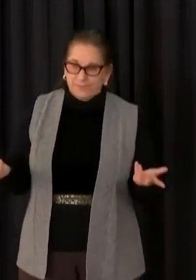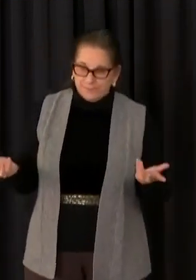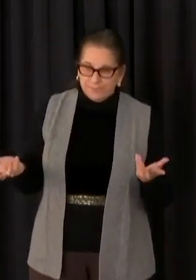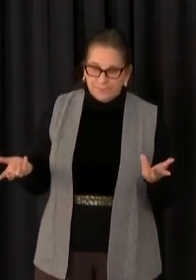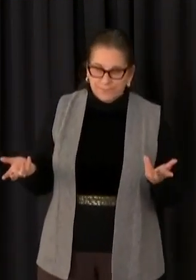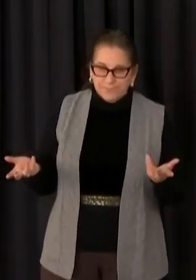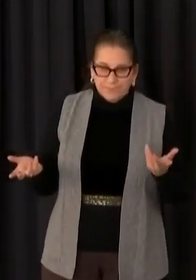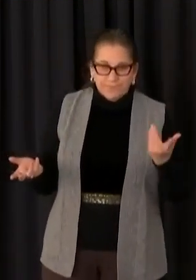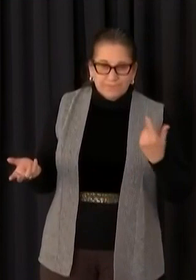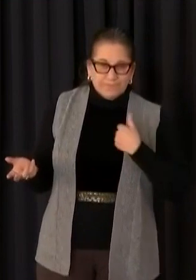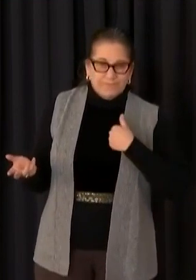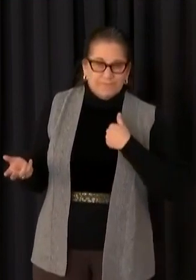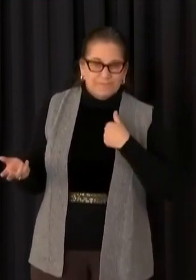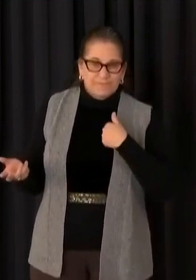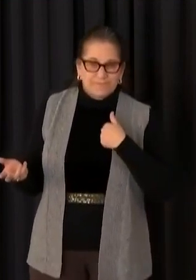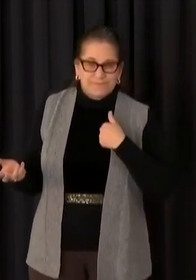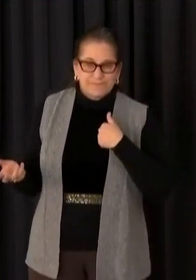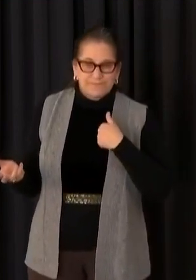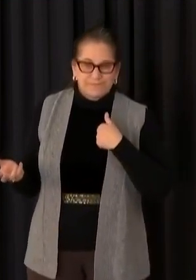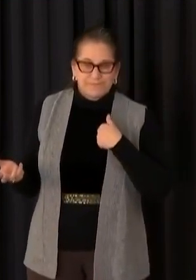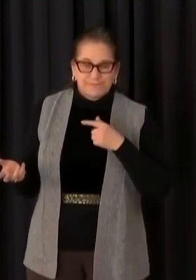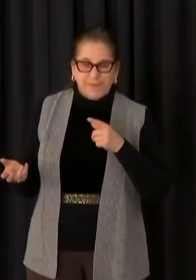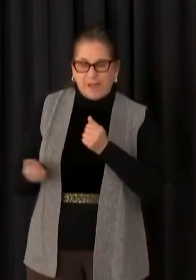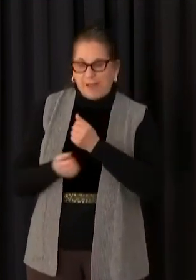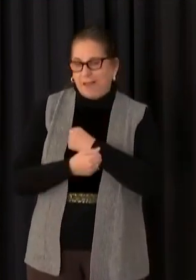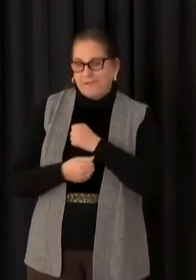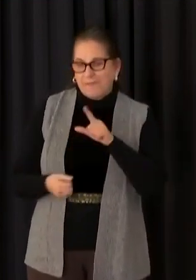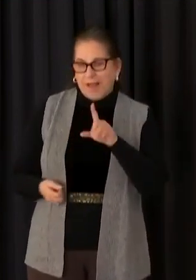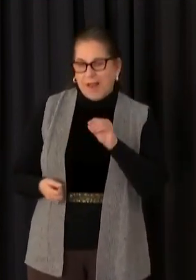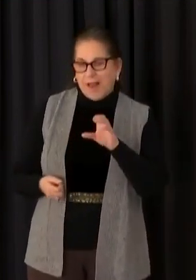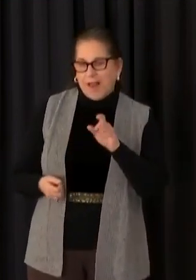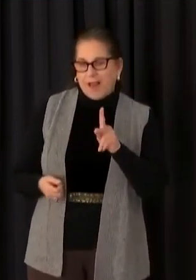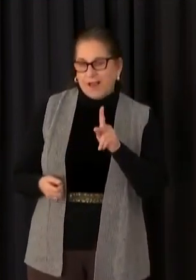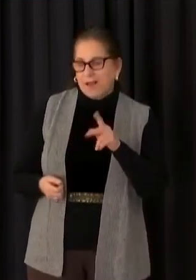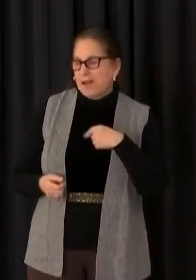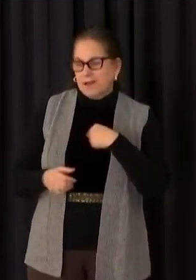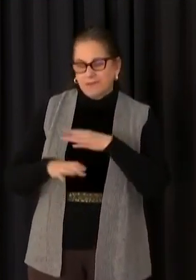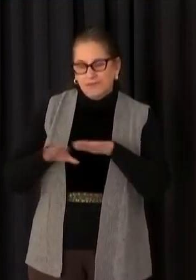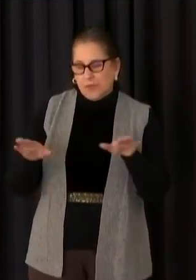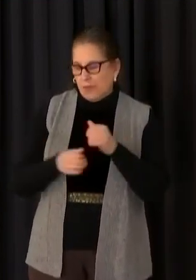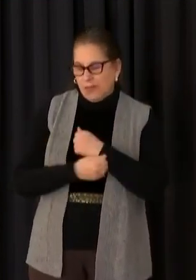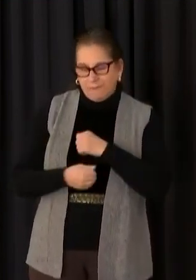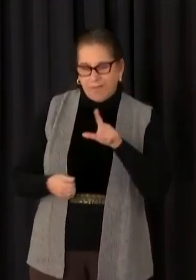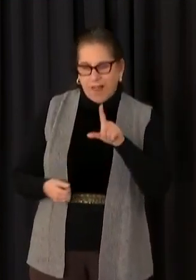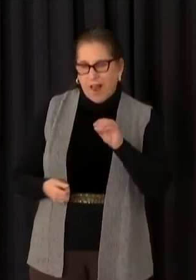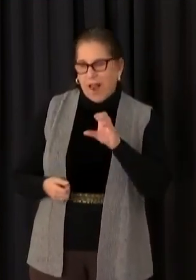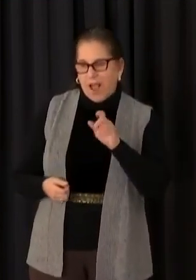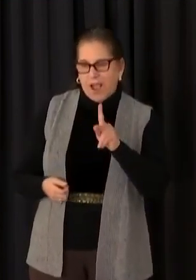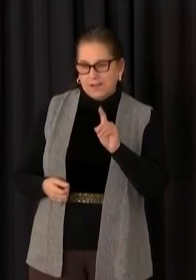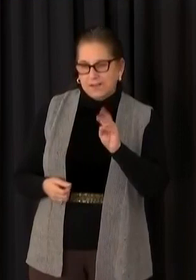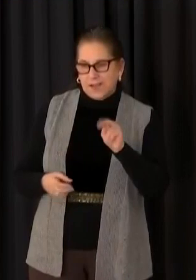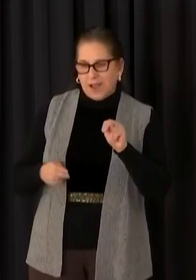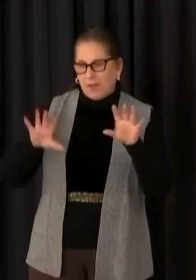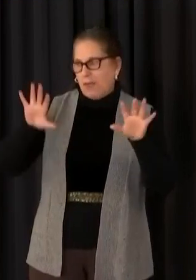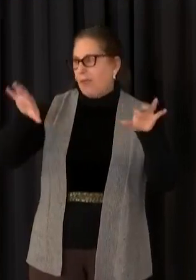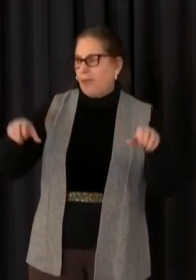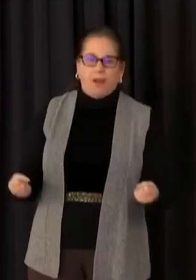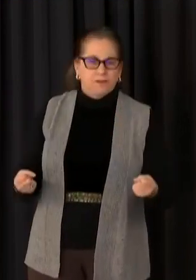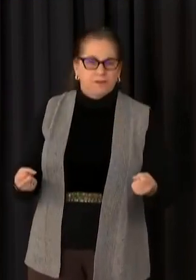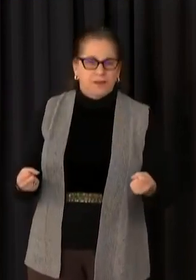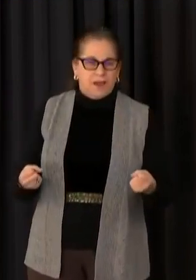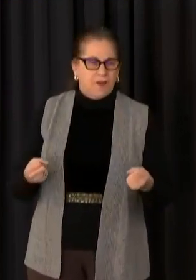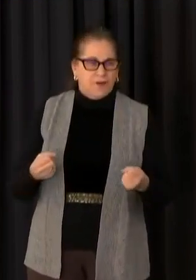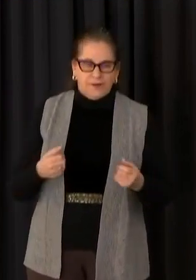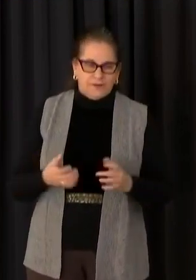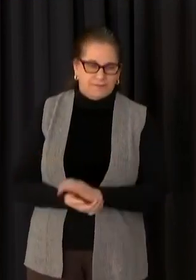the lockdown. We are not doing anything to incarcerate or imprison people. We are asking people to be mindful of